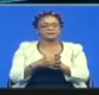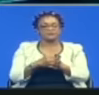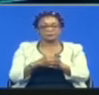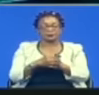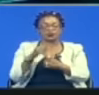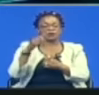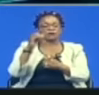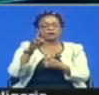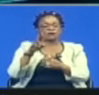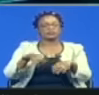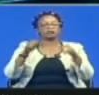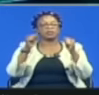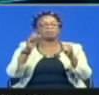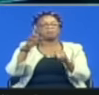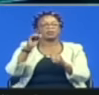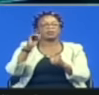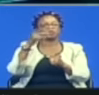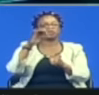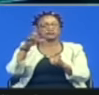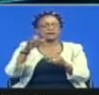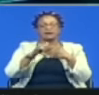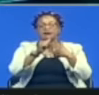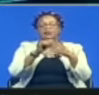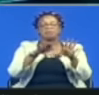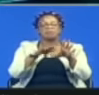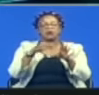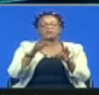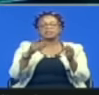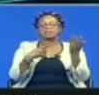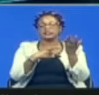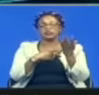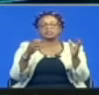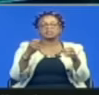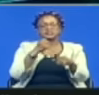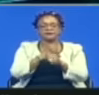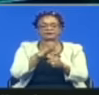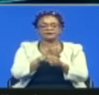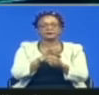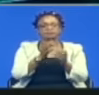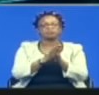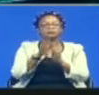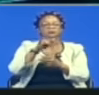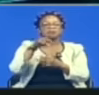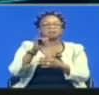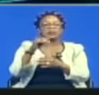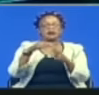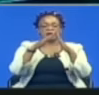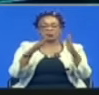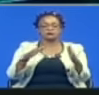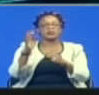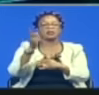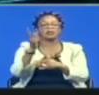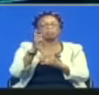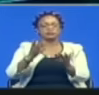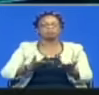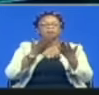Gor Mahia chairman Ambrose Rachier led members of his technical staff to defender Karim Nizigiyimana's house in Nairobi to present him